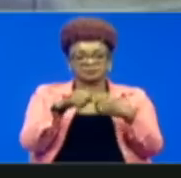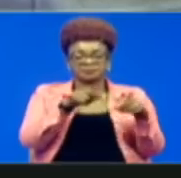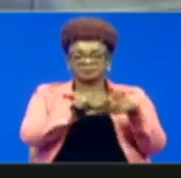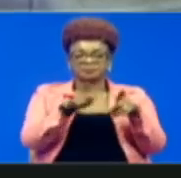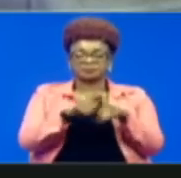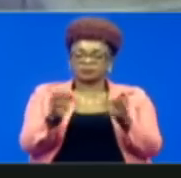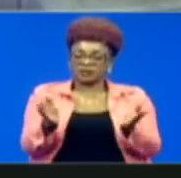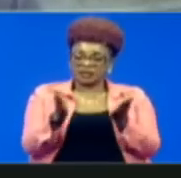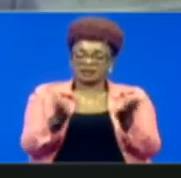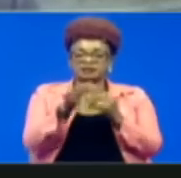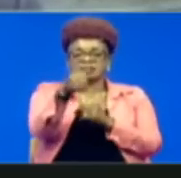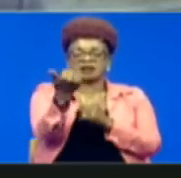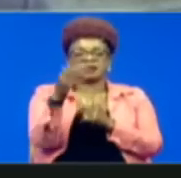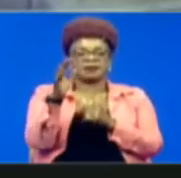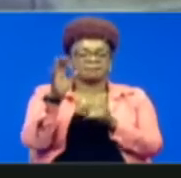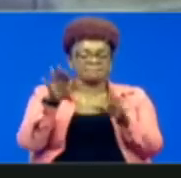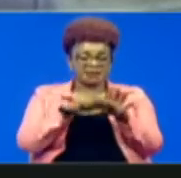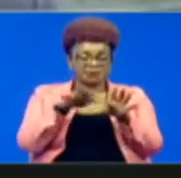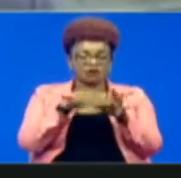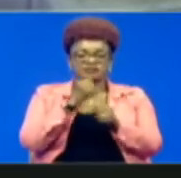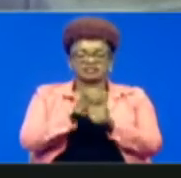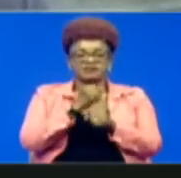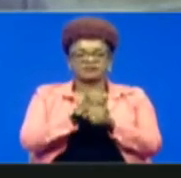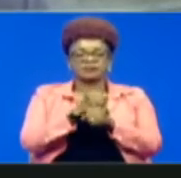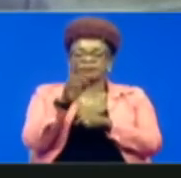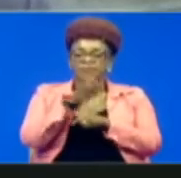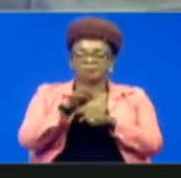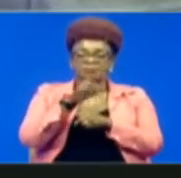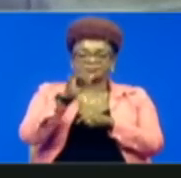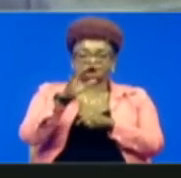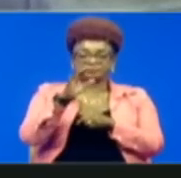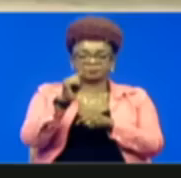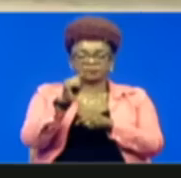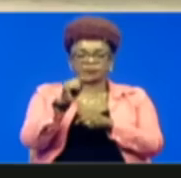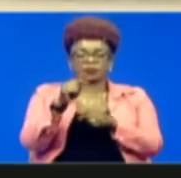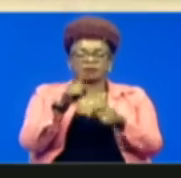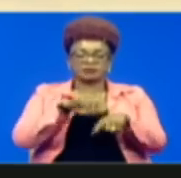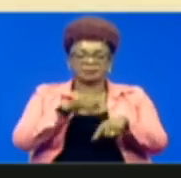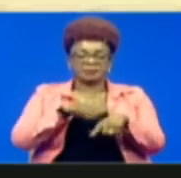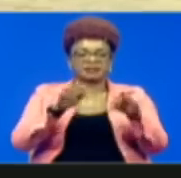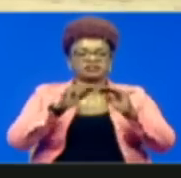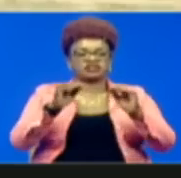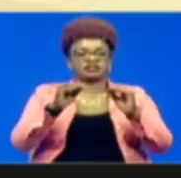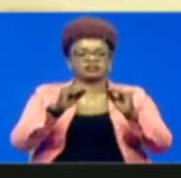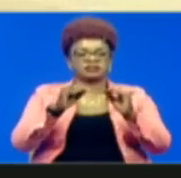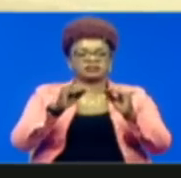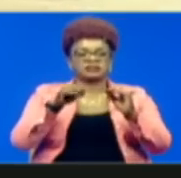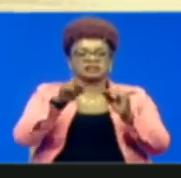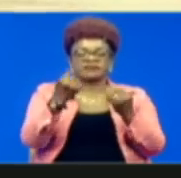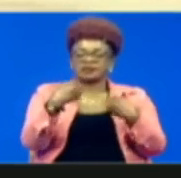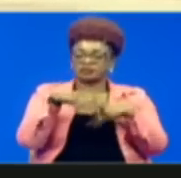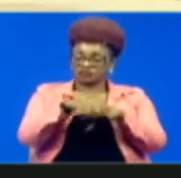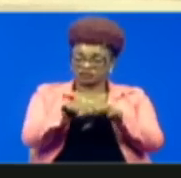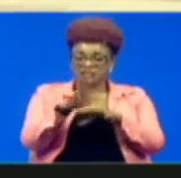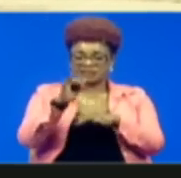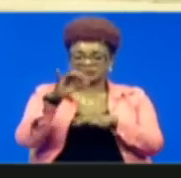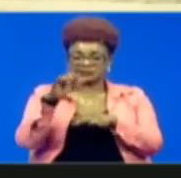other members of staff to use ICT whenever they are teaching. Tabichi integrates ICT